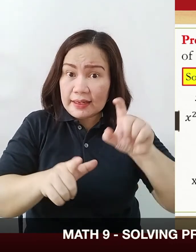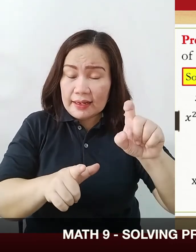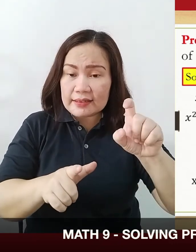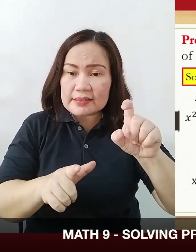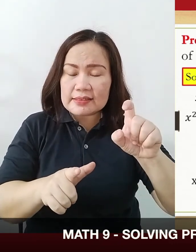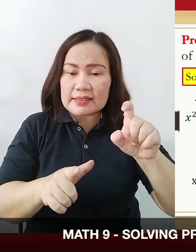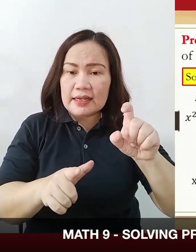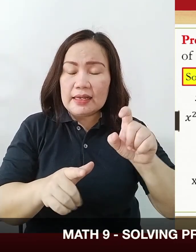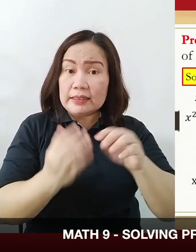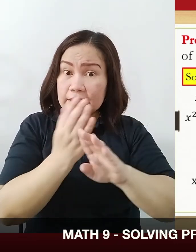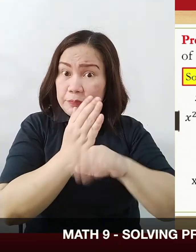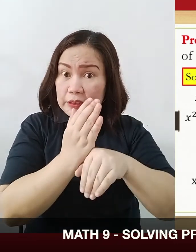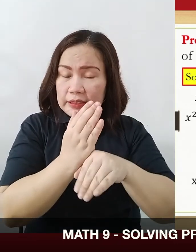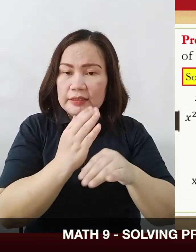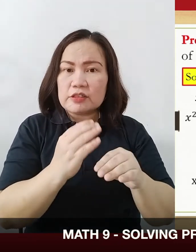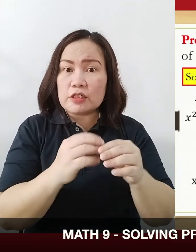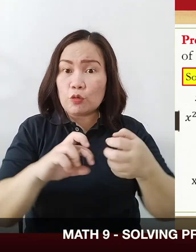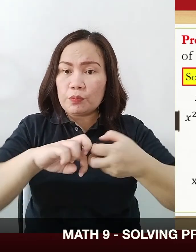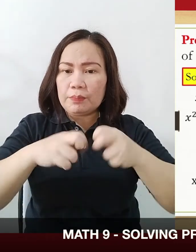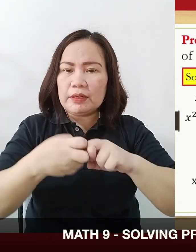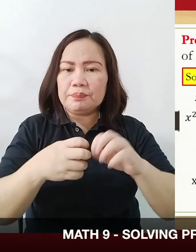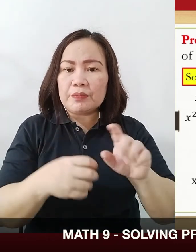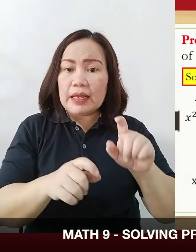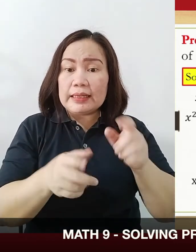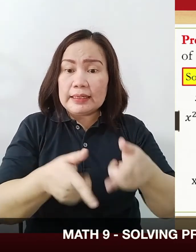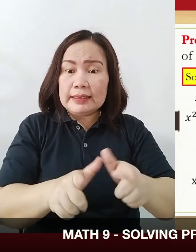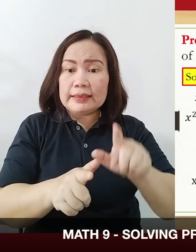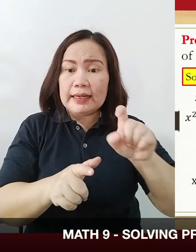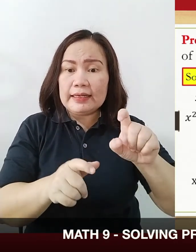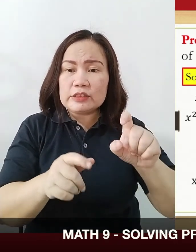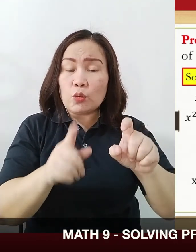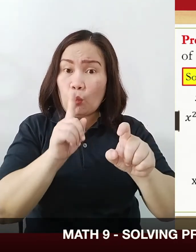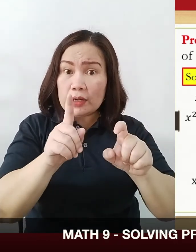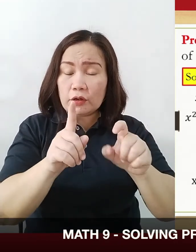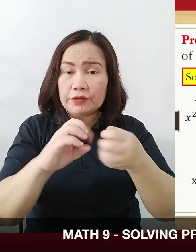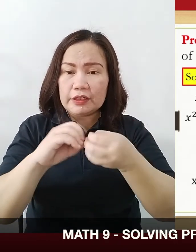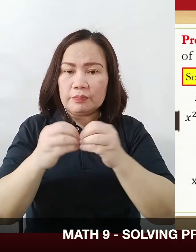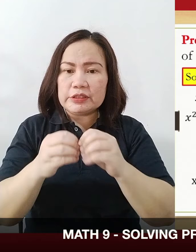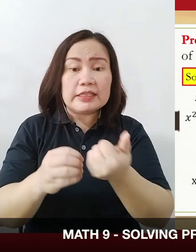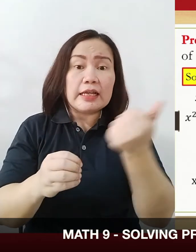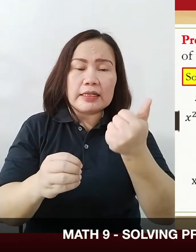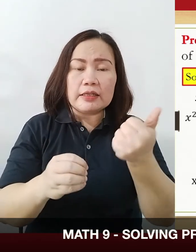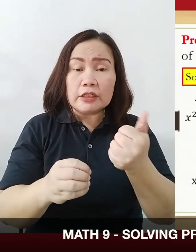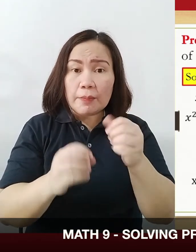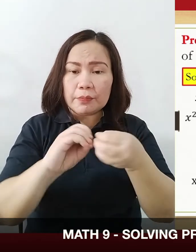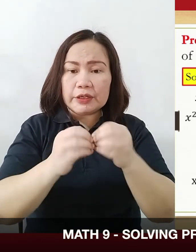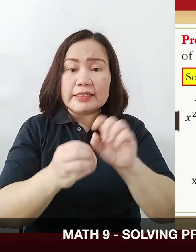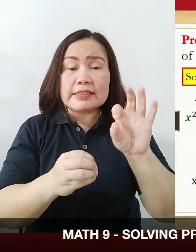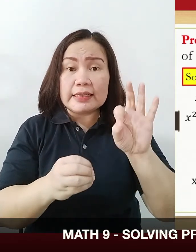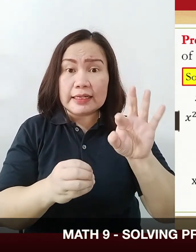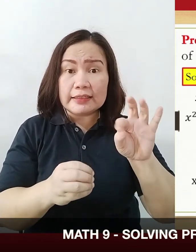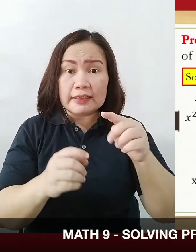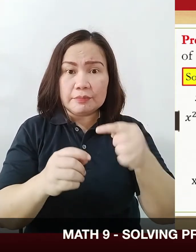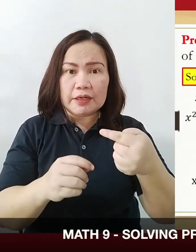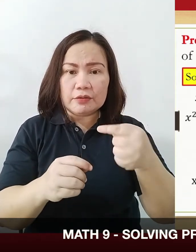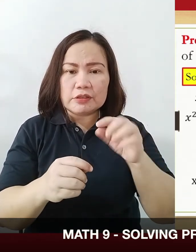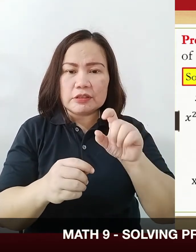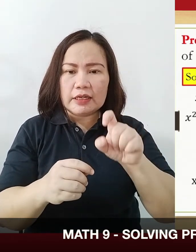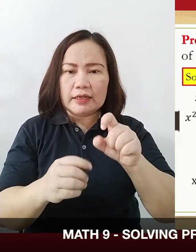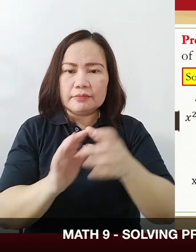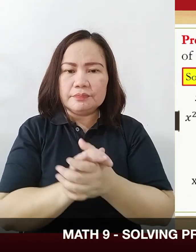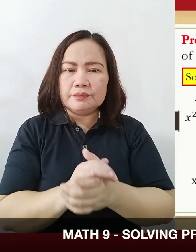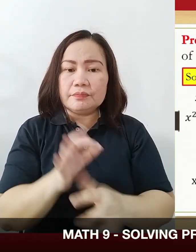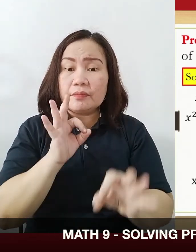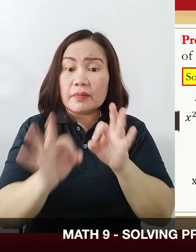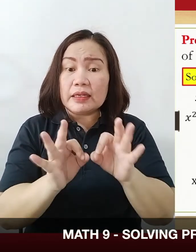numbers and 19 minus x be the other number. Okay, let us substitute 7 to x.